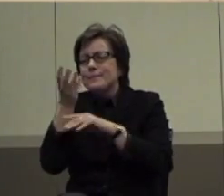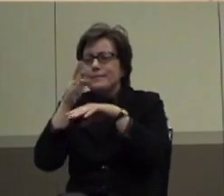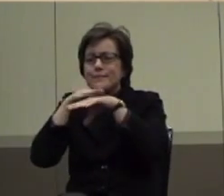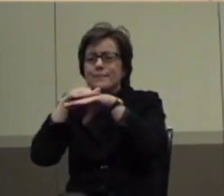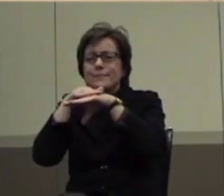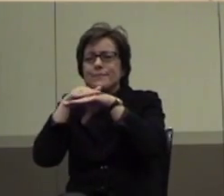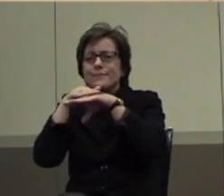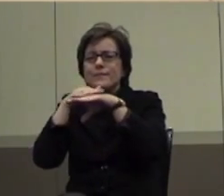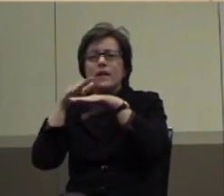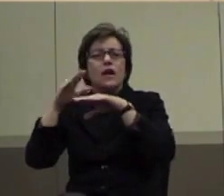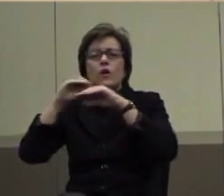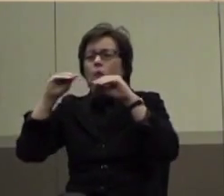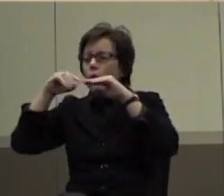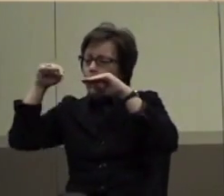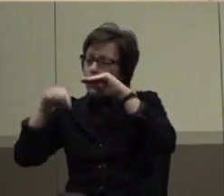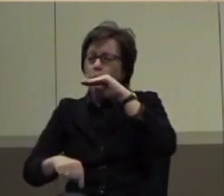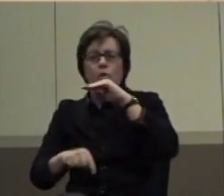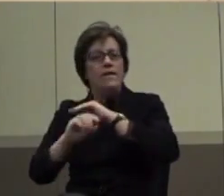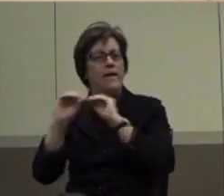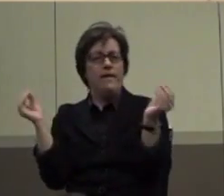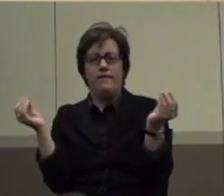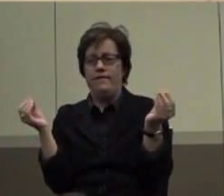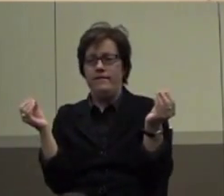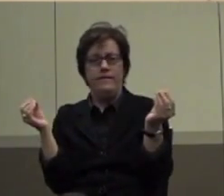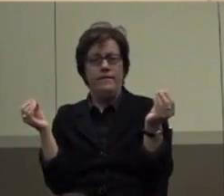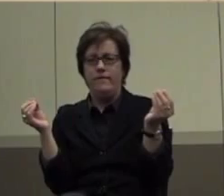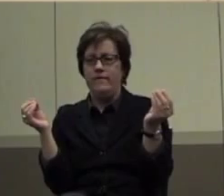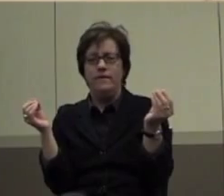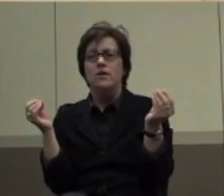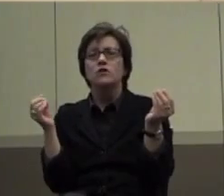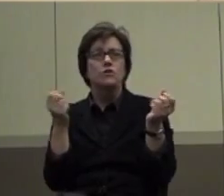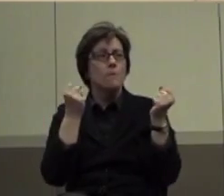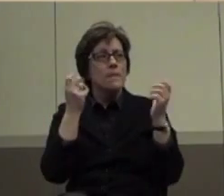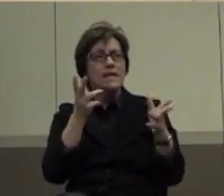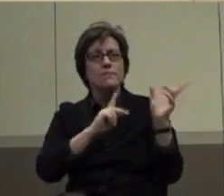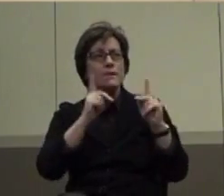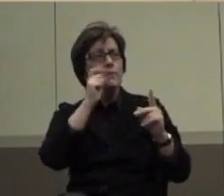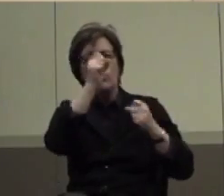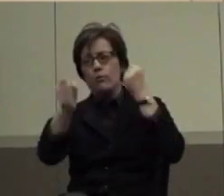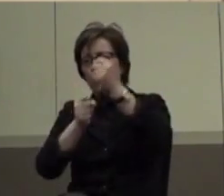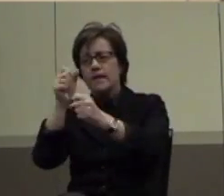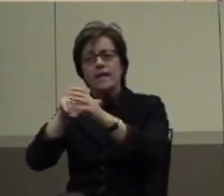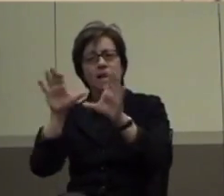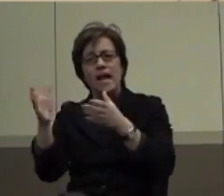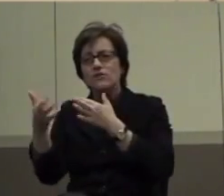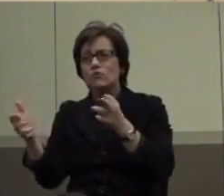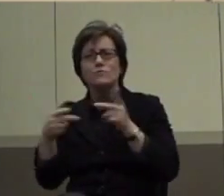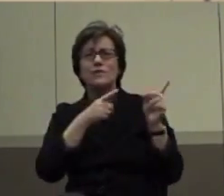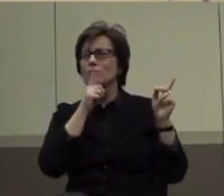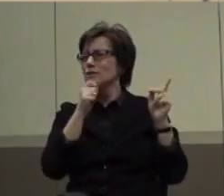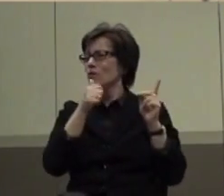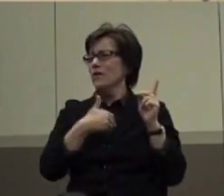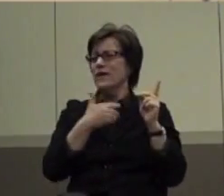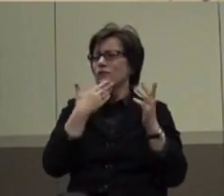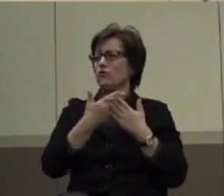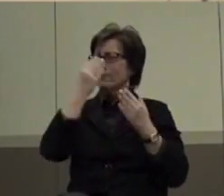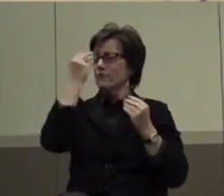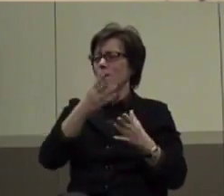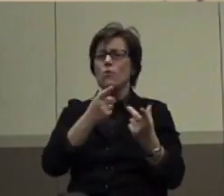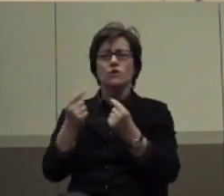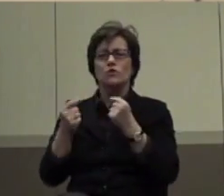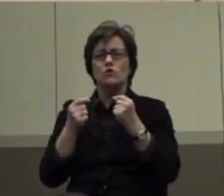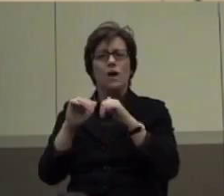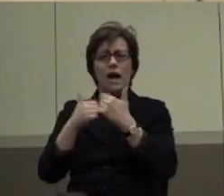and no depth on anything. So we are putting a whole bunch of people in classrooms that really don't have good information about how to deal with